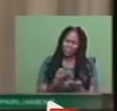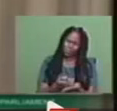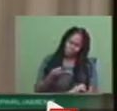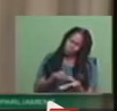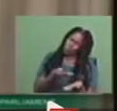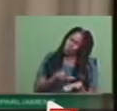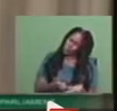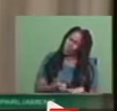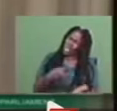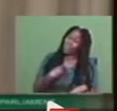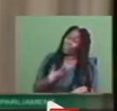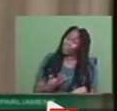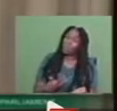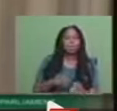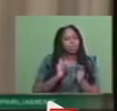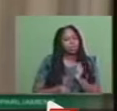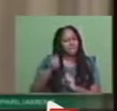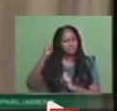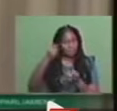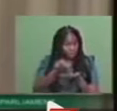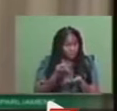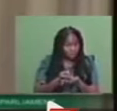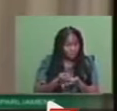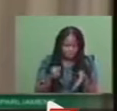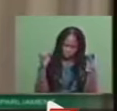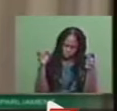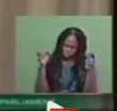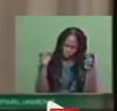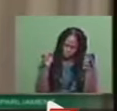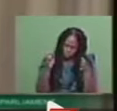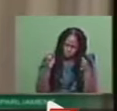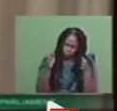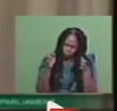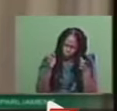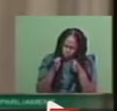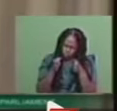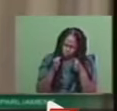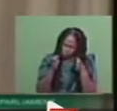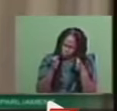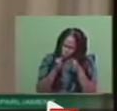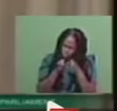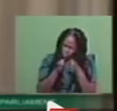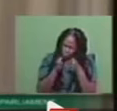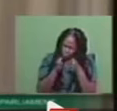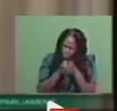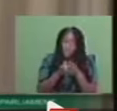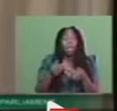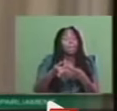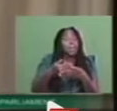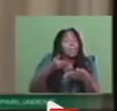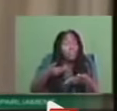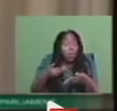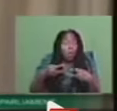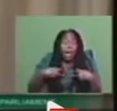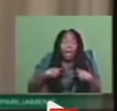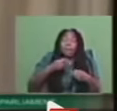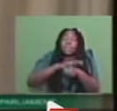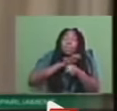2018, contracted in 2019, and there was no COVID in Trinidad and Tobago. None.